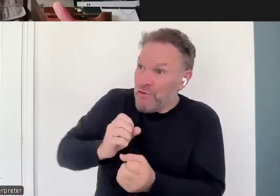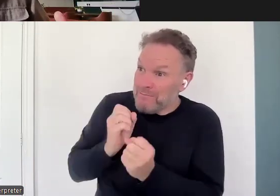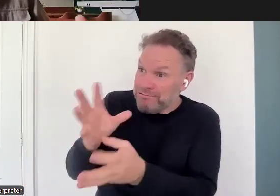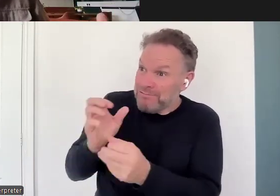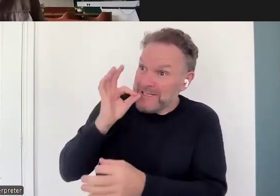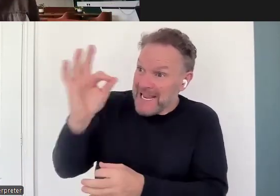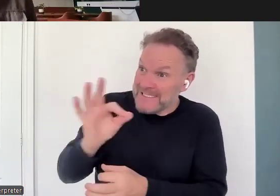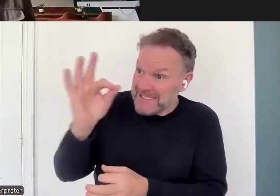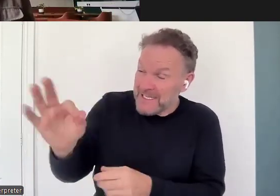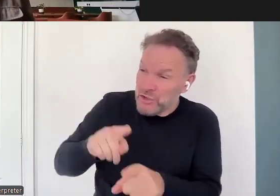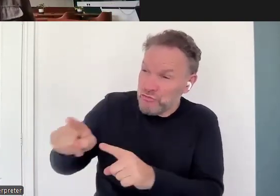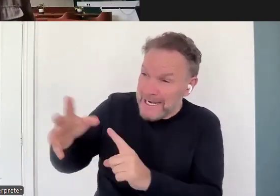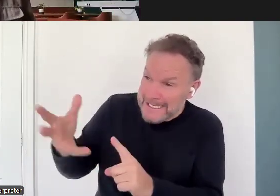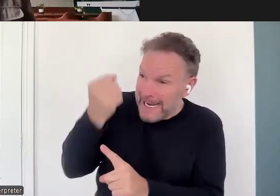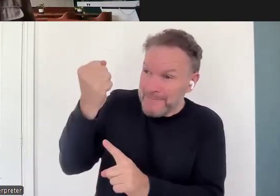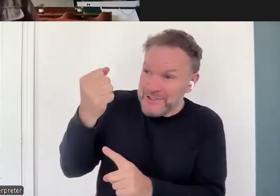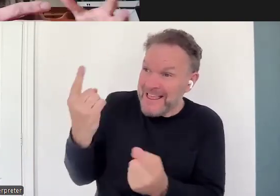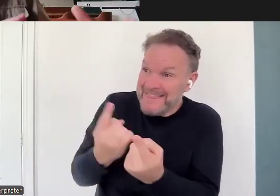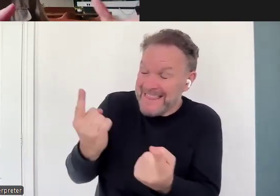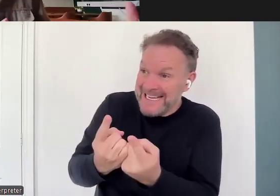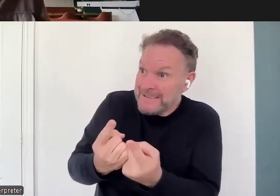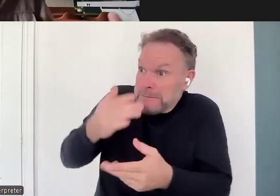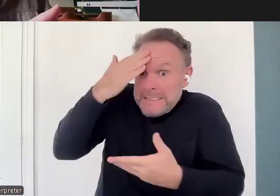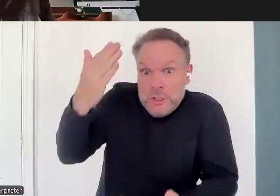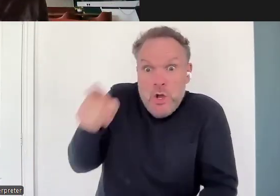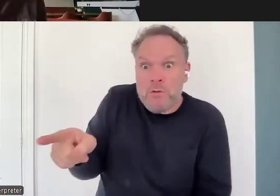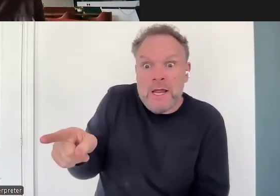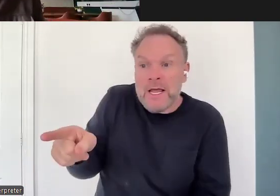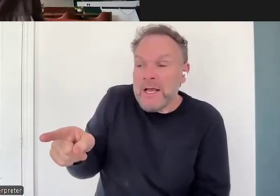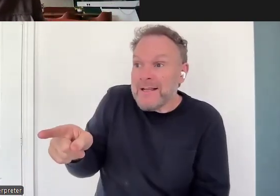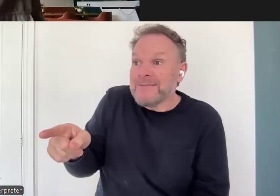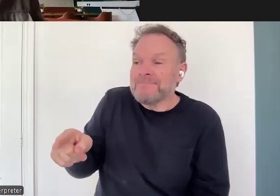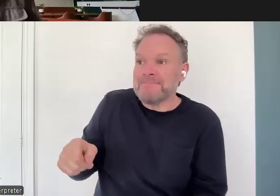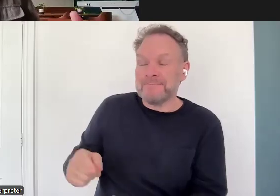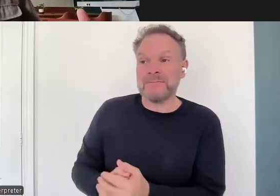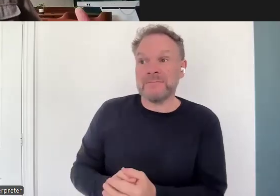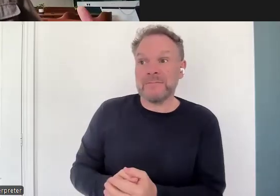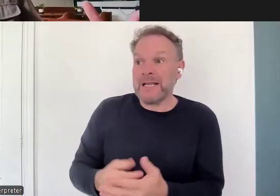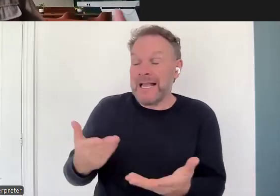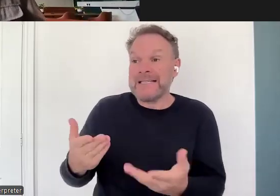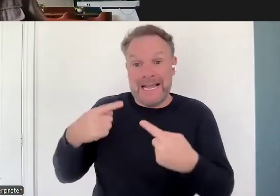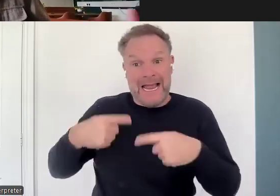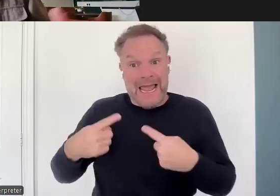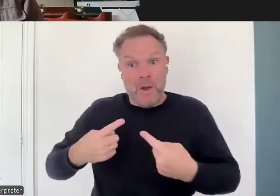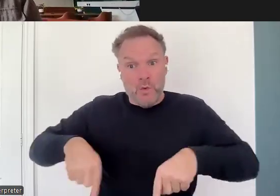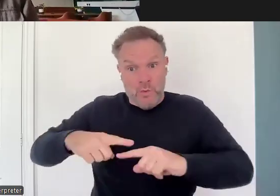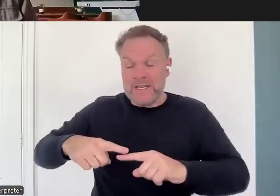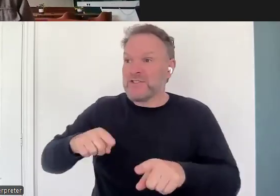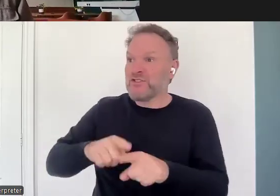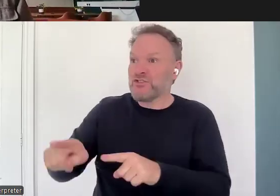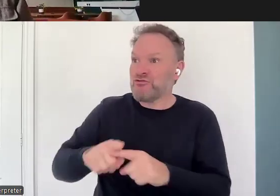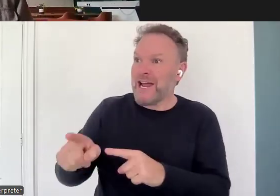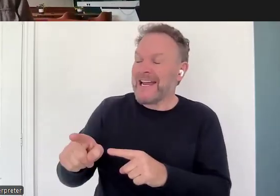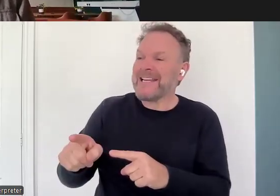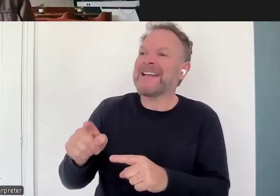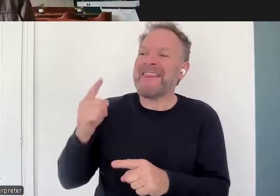those unknown unknowns, those things we didn't even know we should be asking about, and allow us to generate brand new